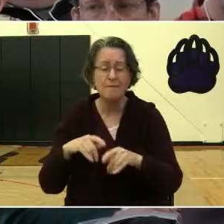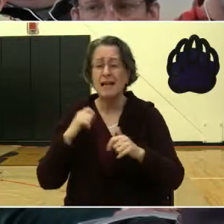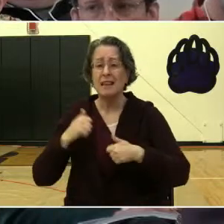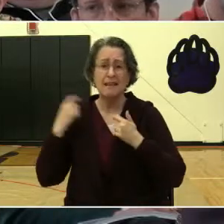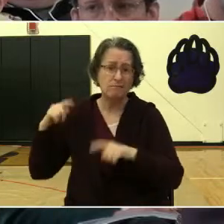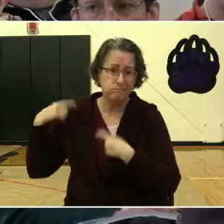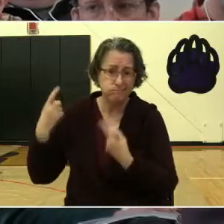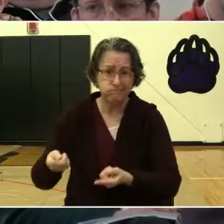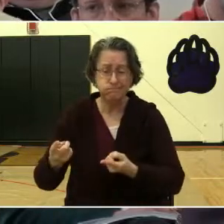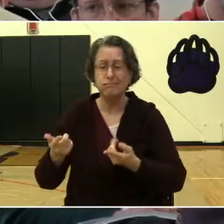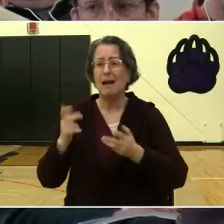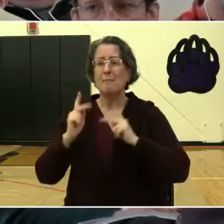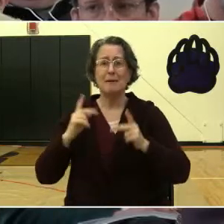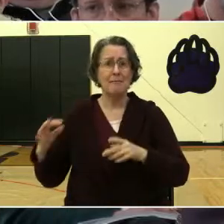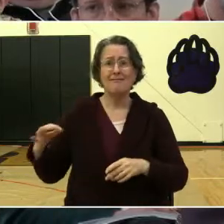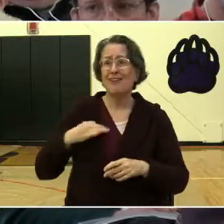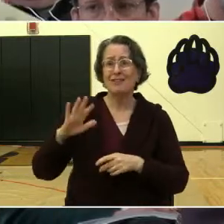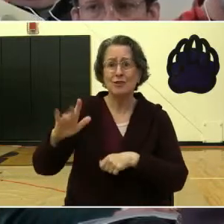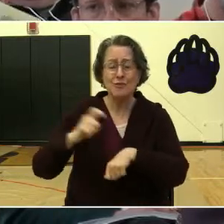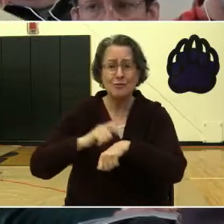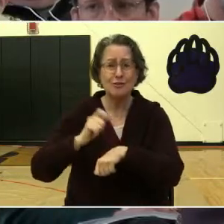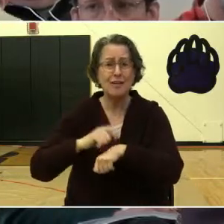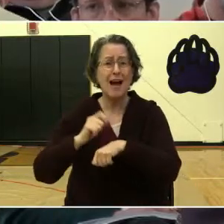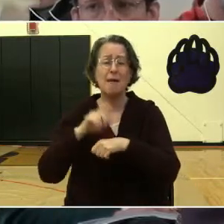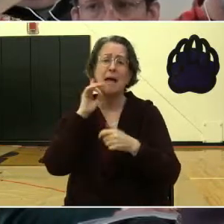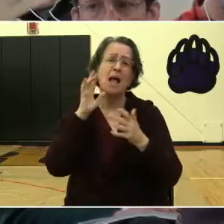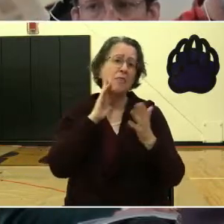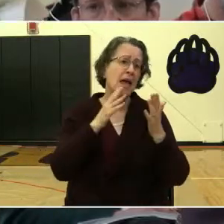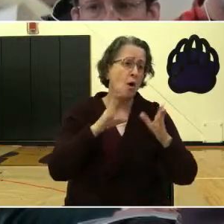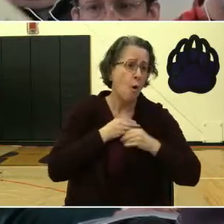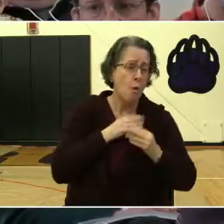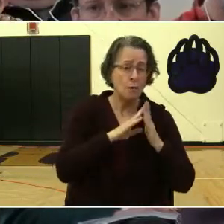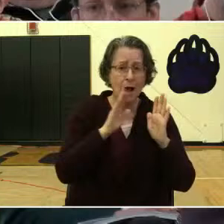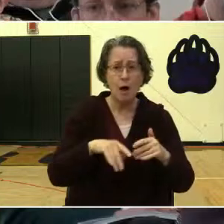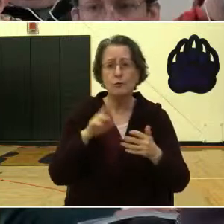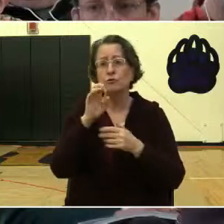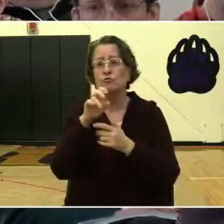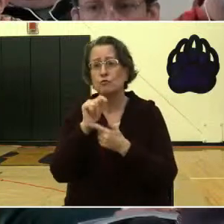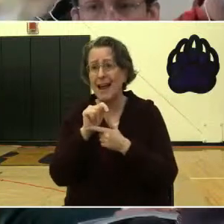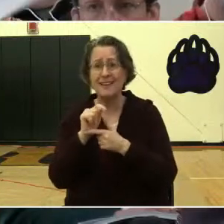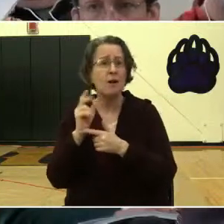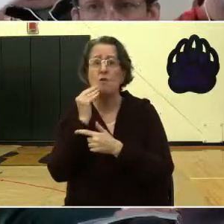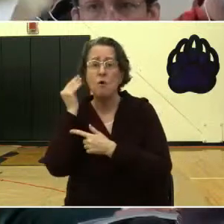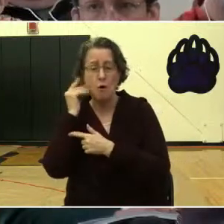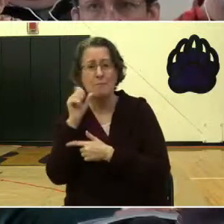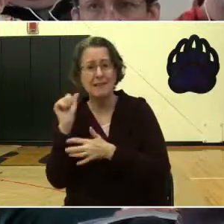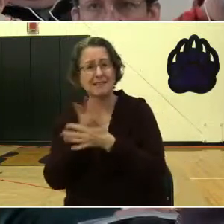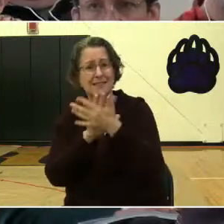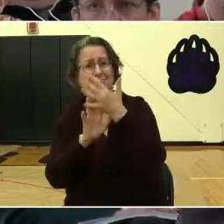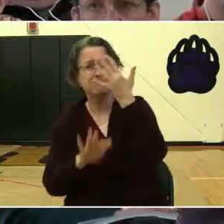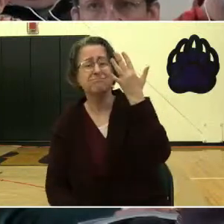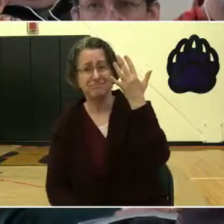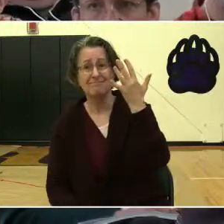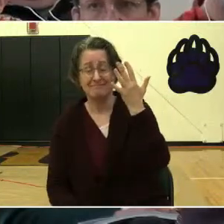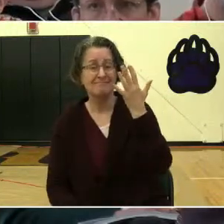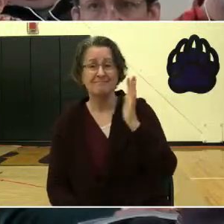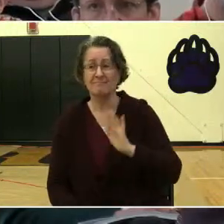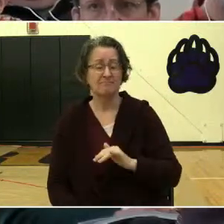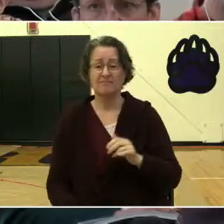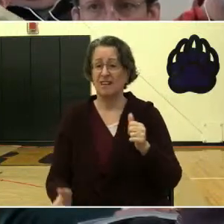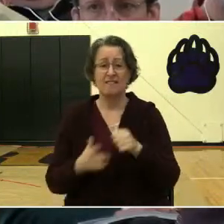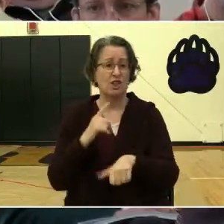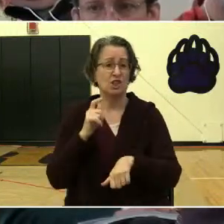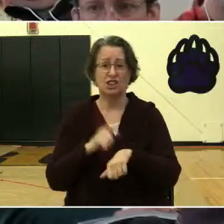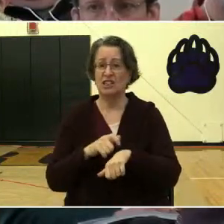volunteer people who rent own unhoused Etc so I'm going to first time ever I'm going to vote um